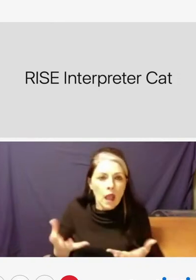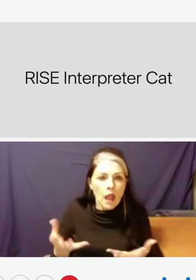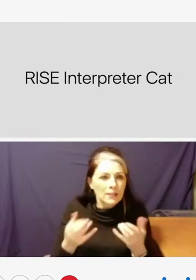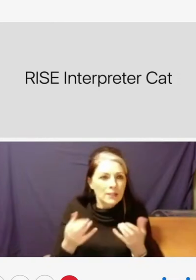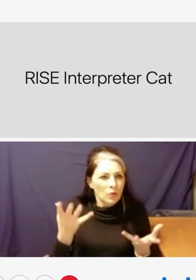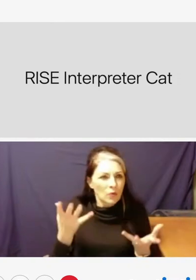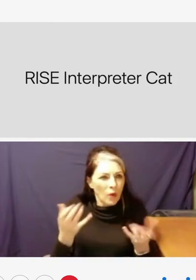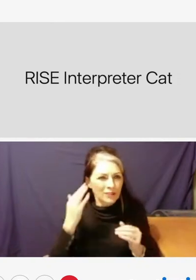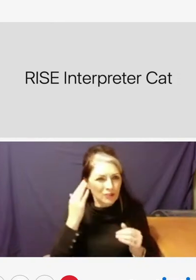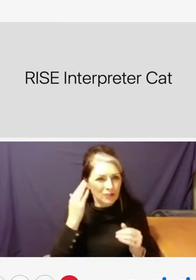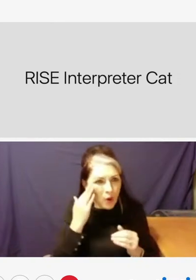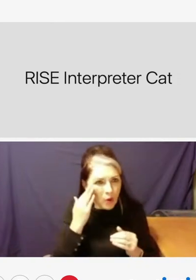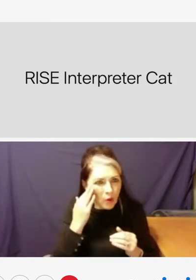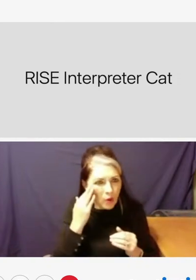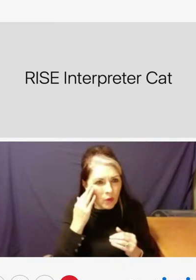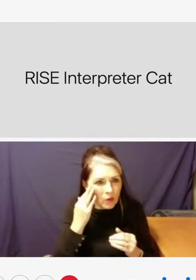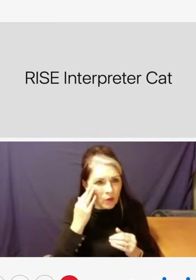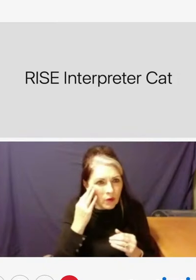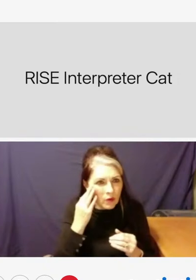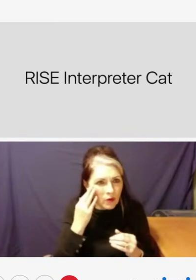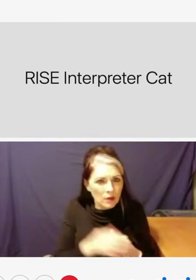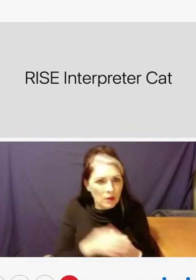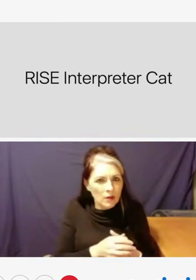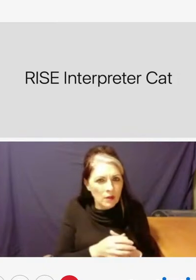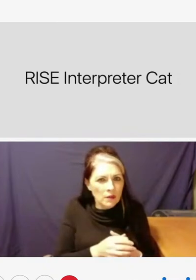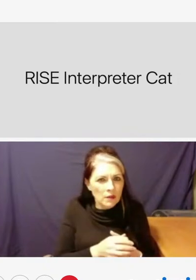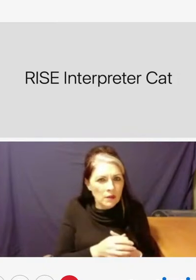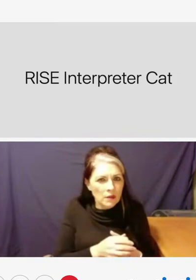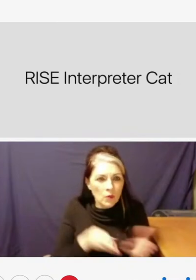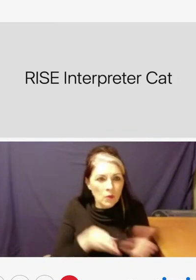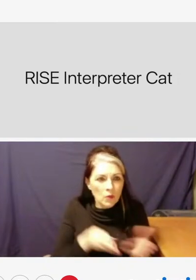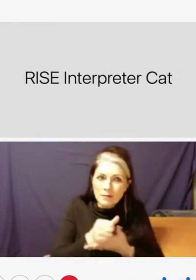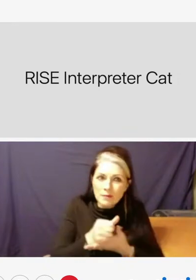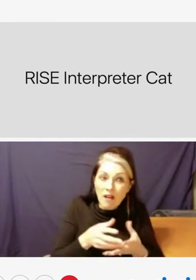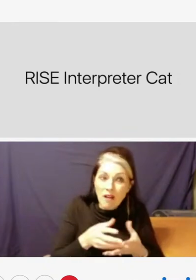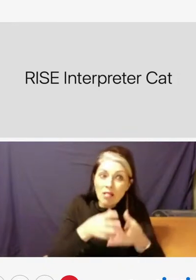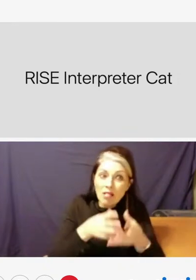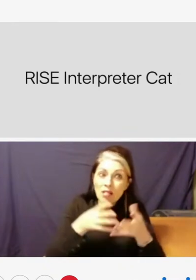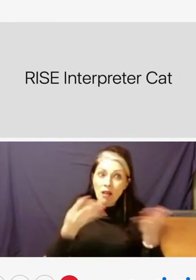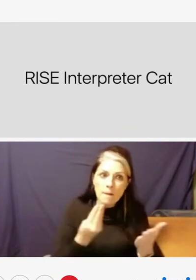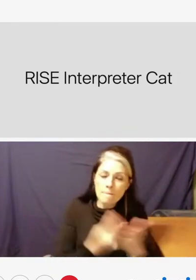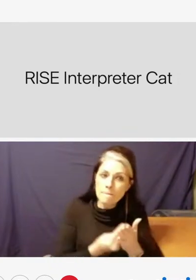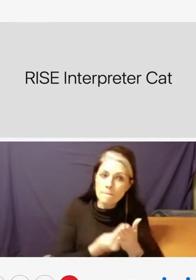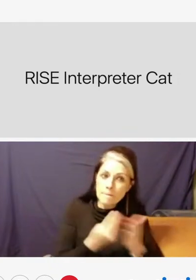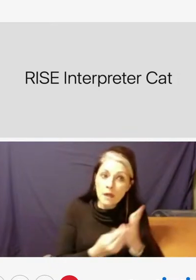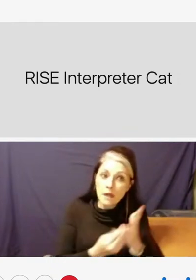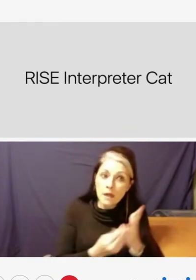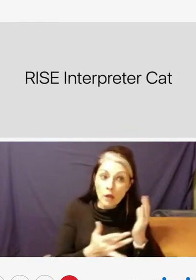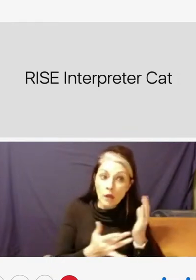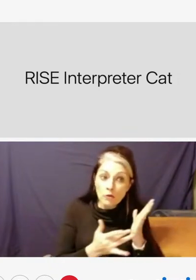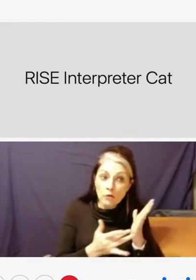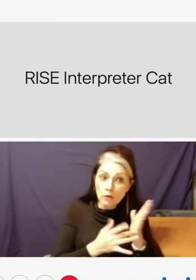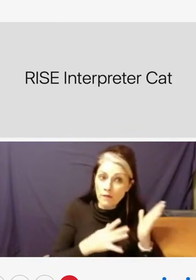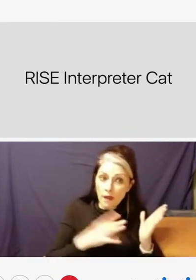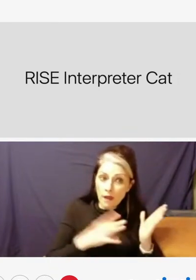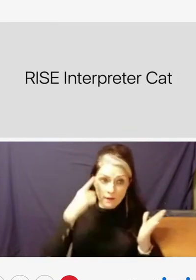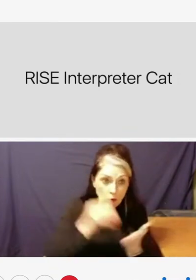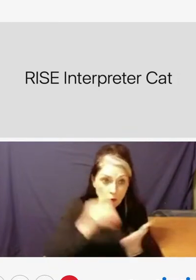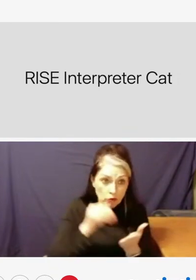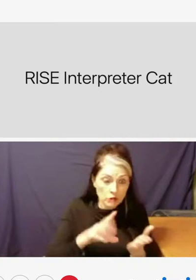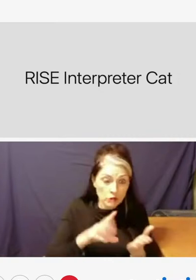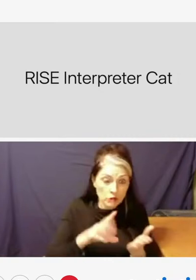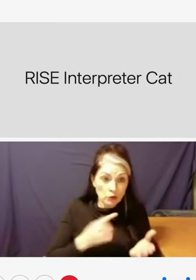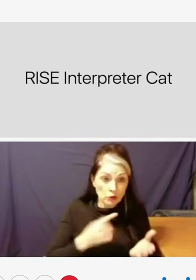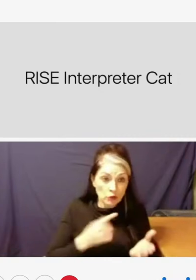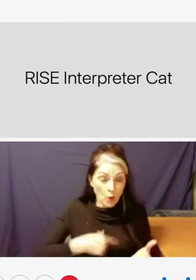um we spend a lot of money on technology as we should for our students but I just want to make sure you know are we getting the best deal why